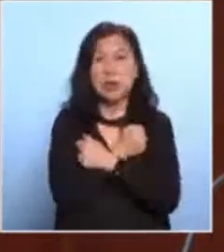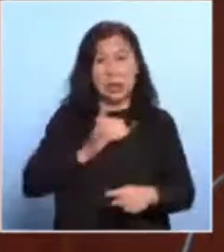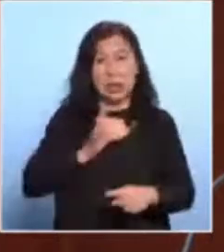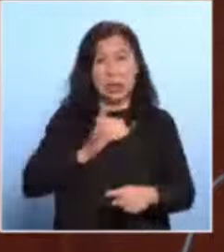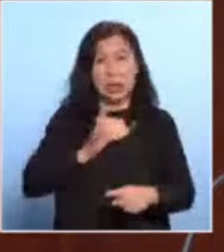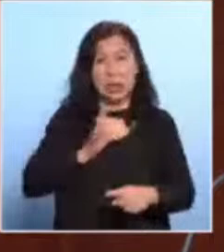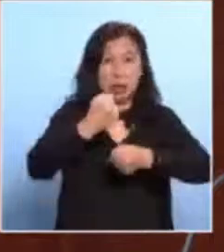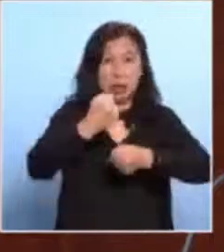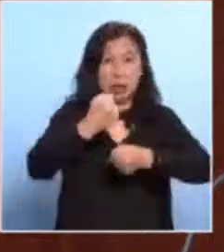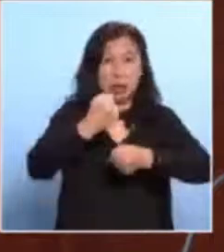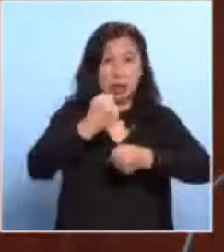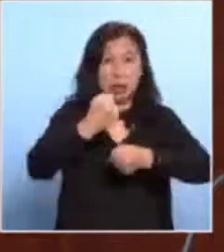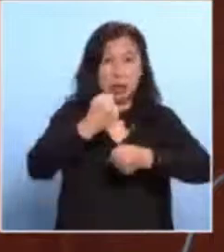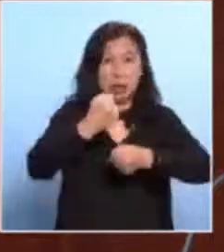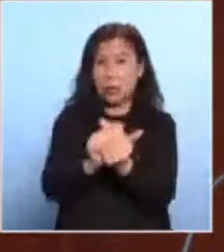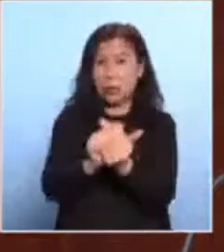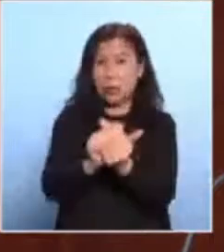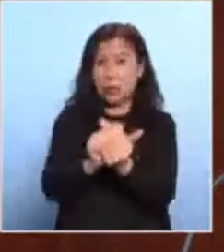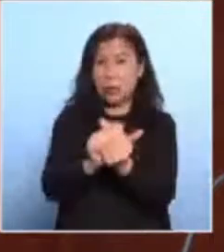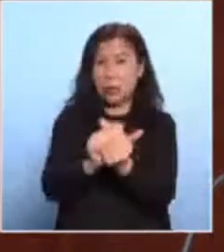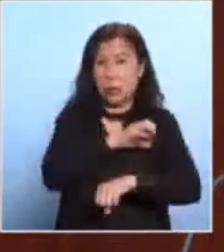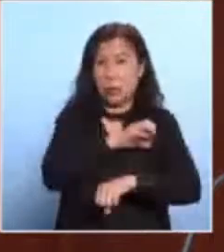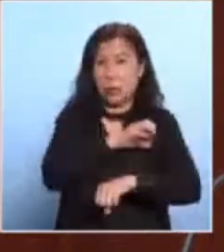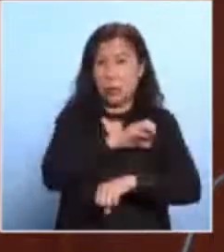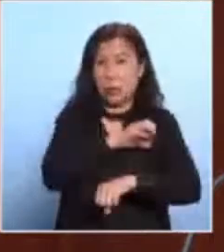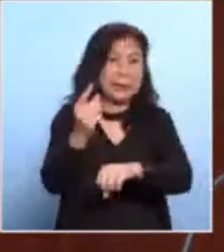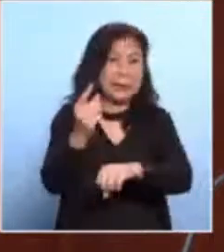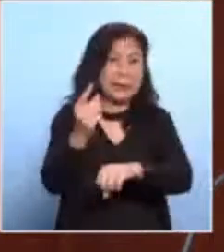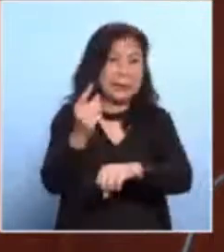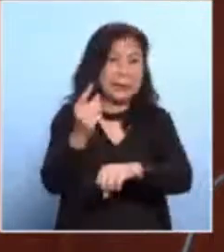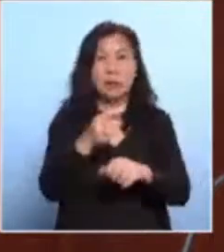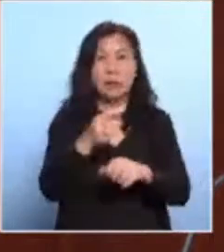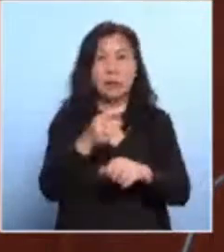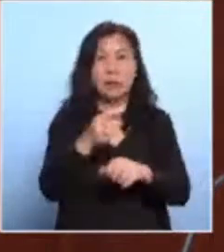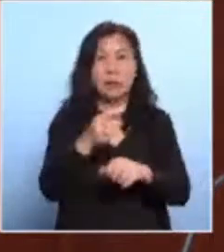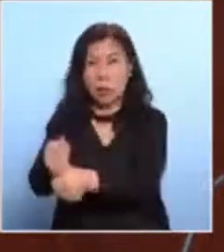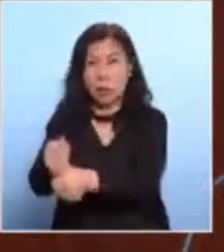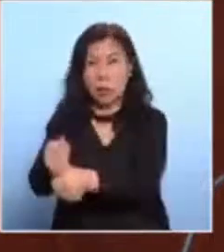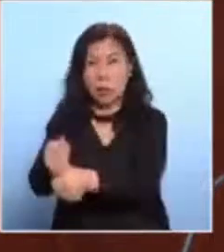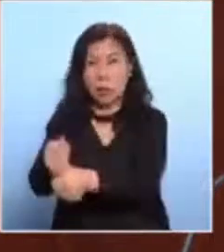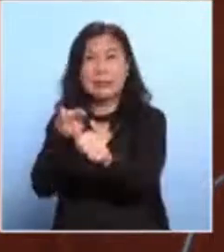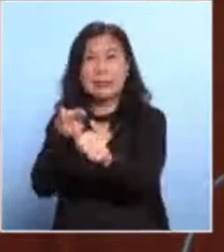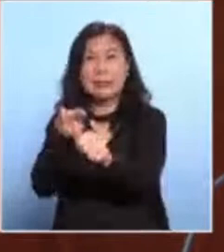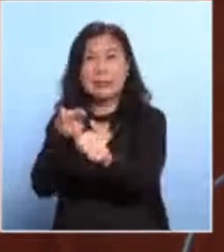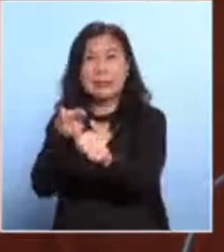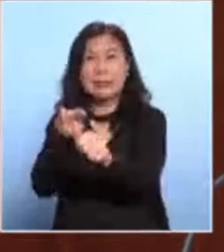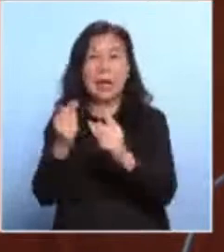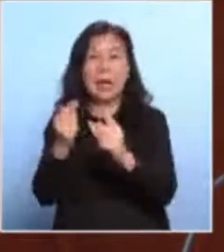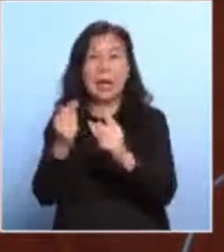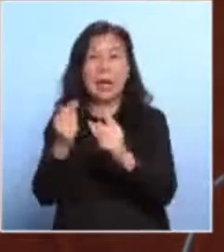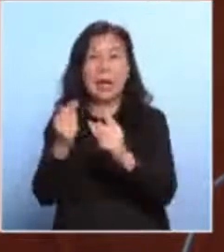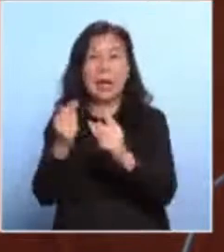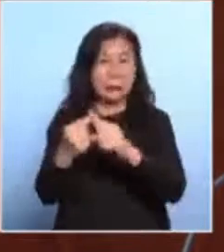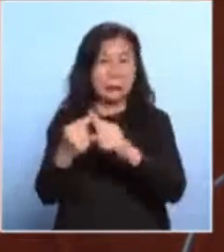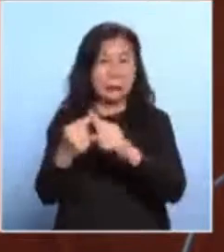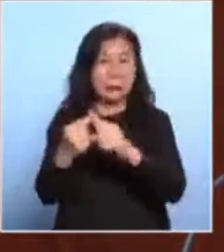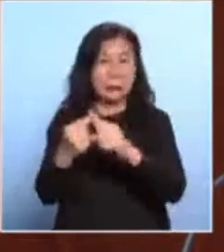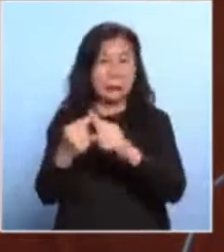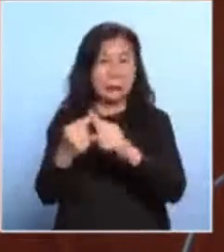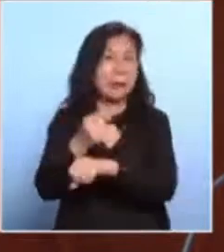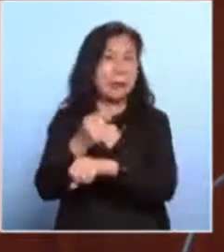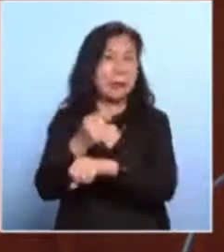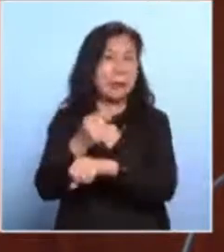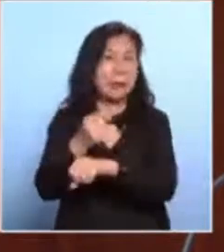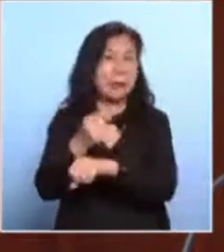on community respite services for temporary relief when they need, to take short breaks or attend to personal matters. We